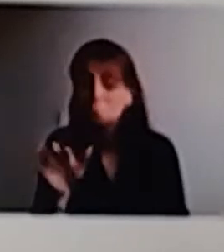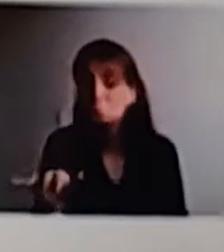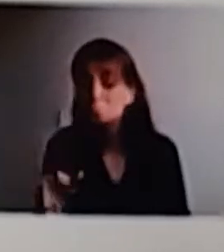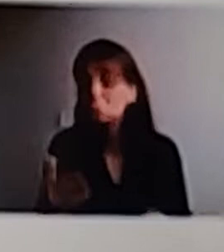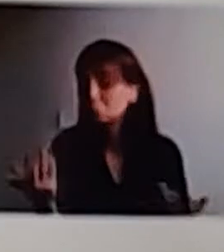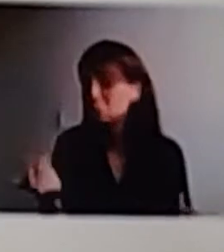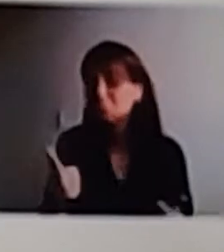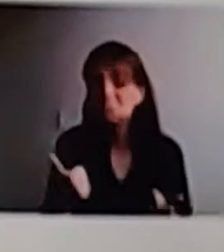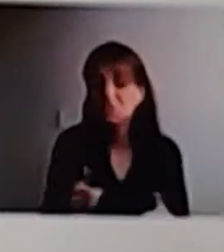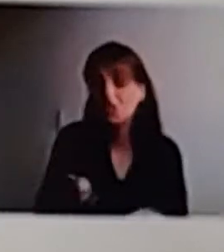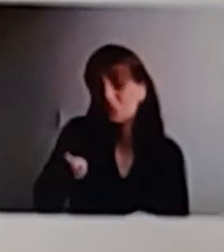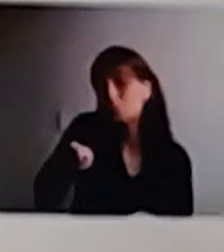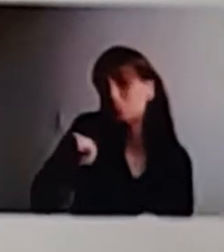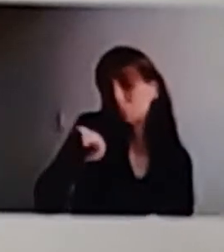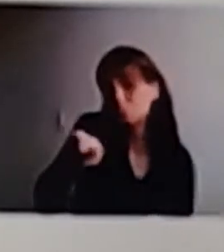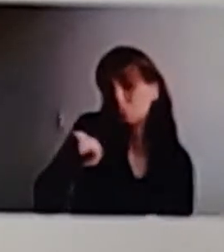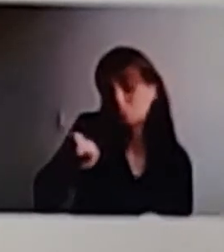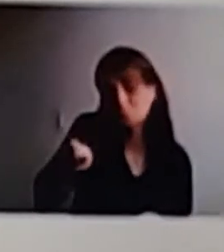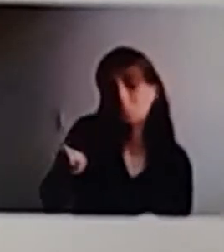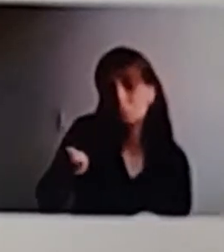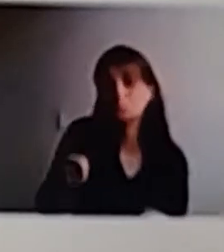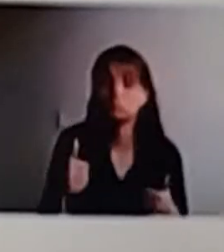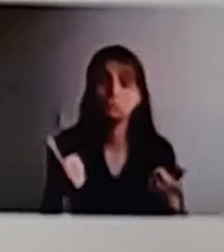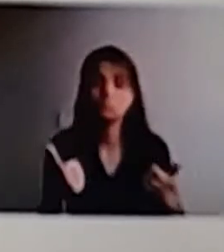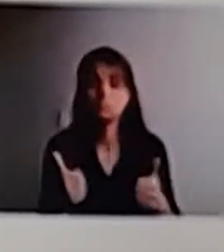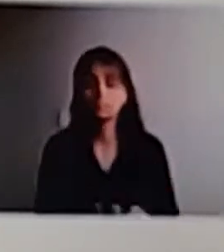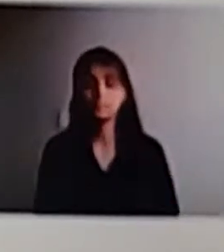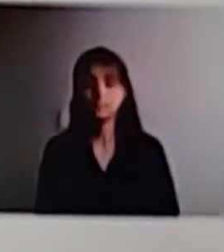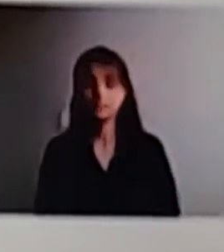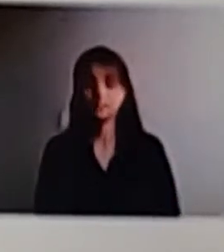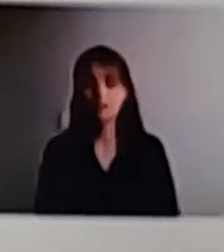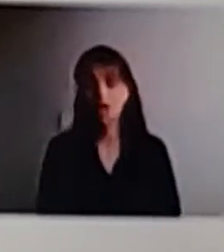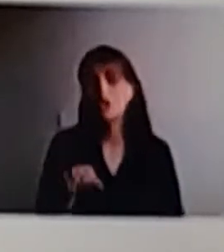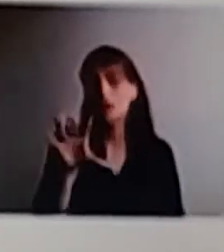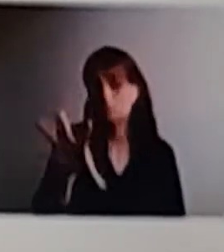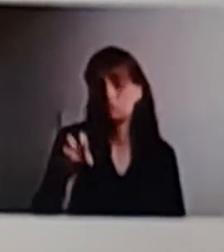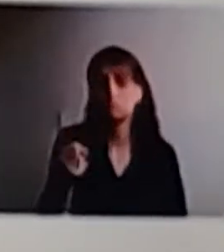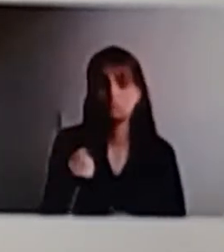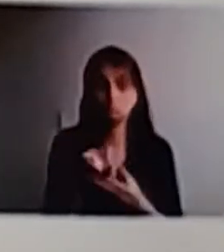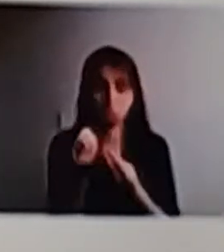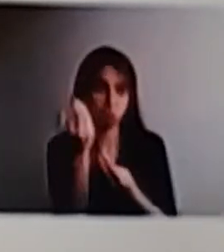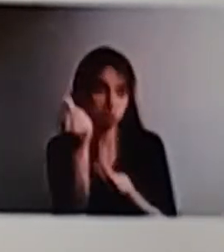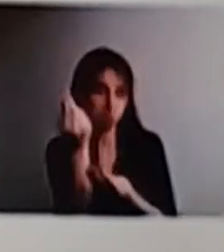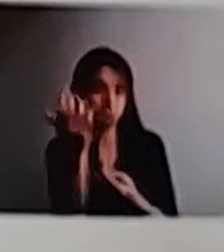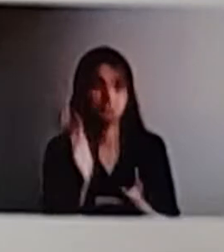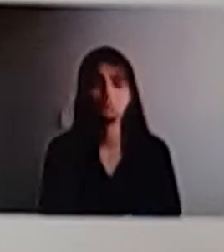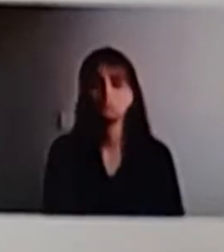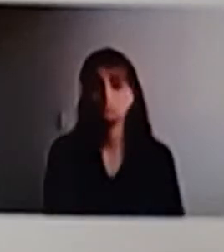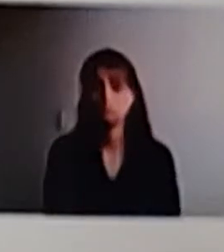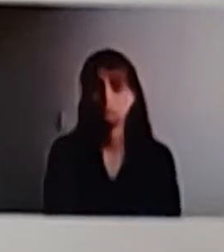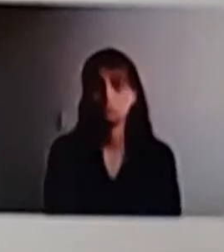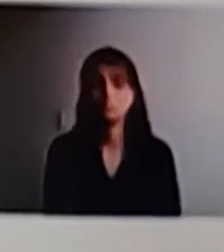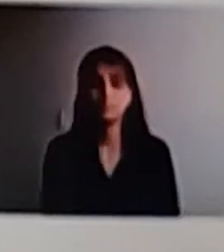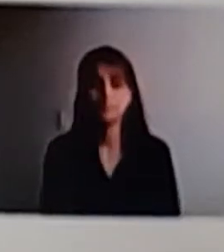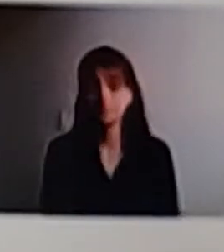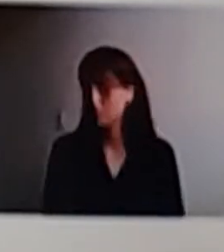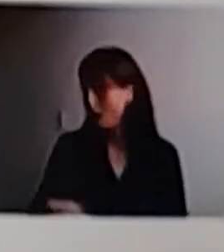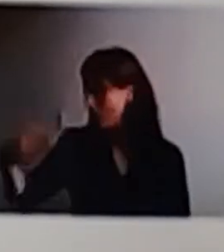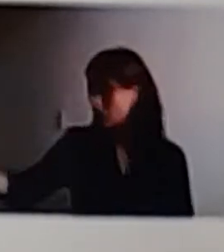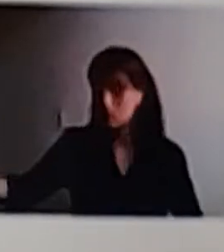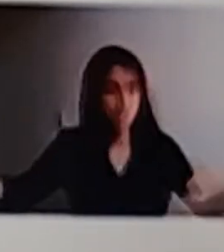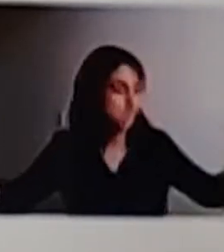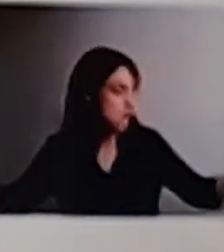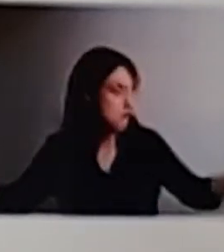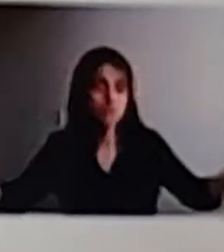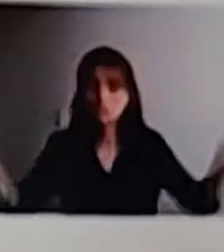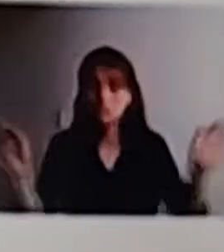he have to stand on the side, and it is difficult for him to take the money or put the card inside and